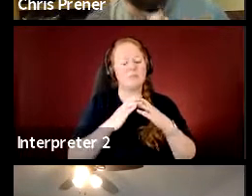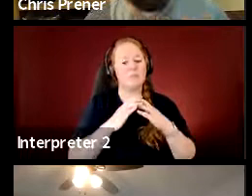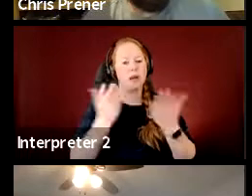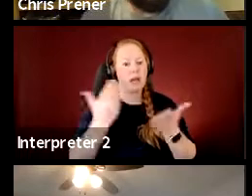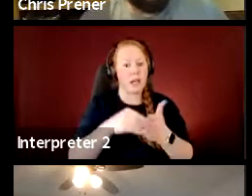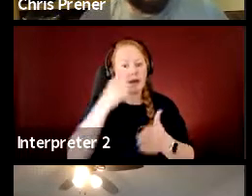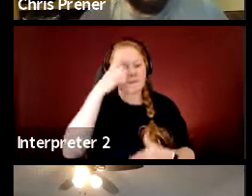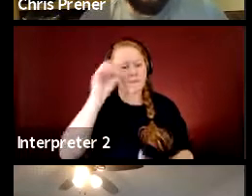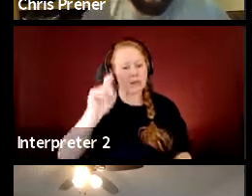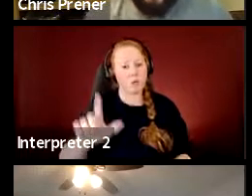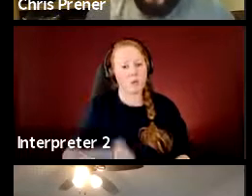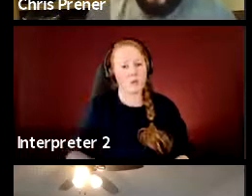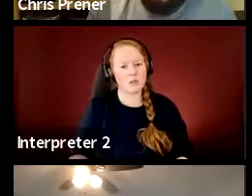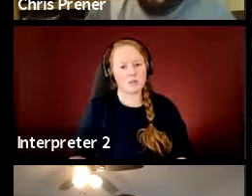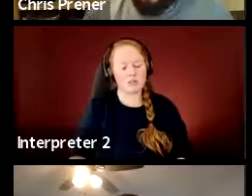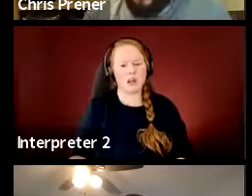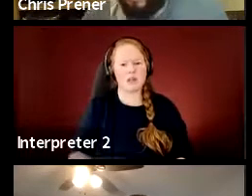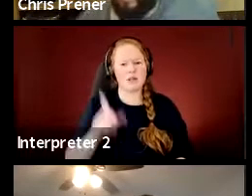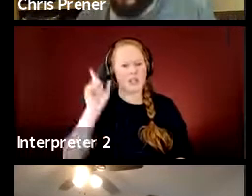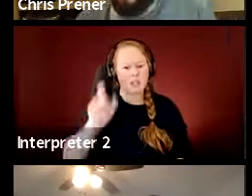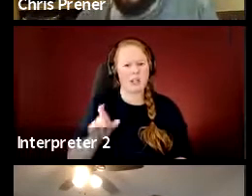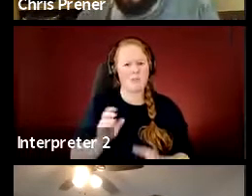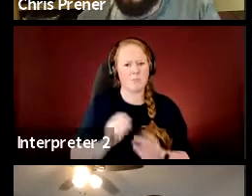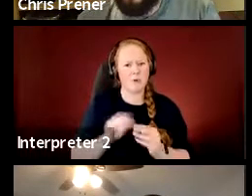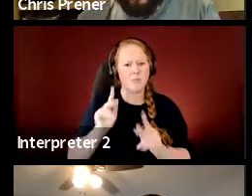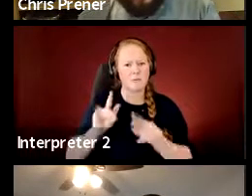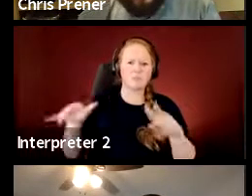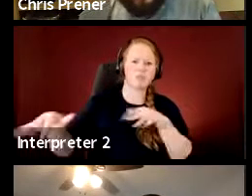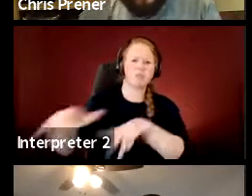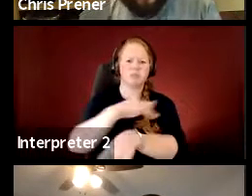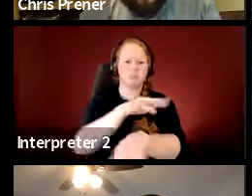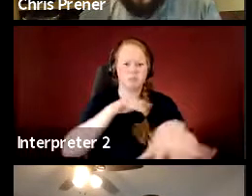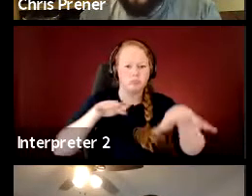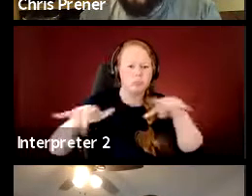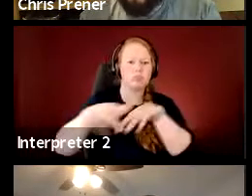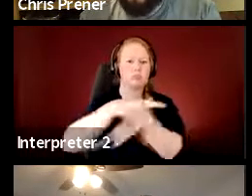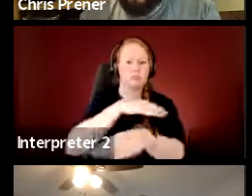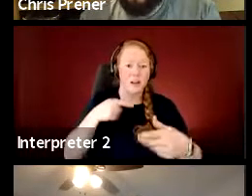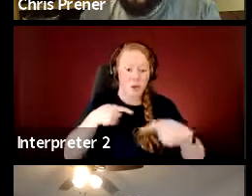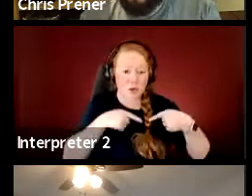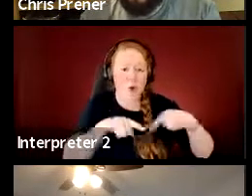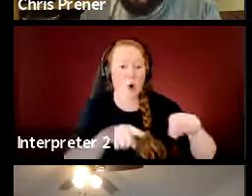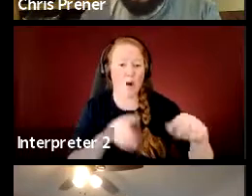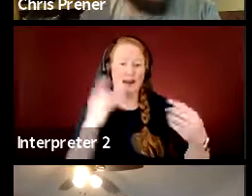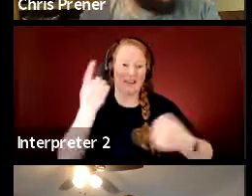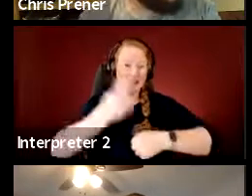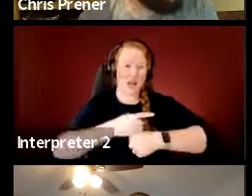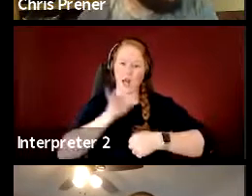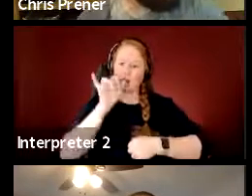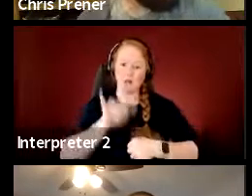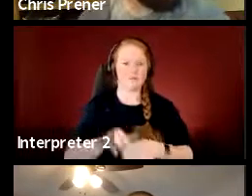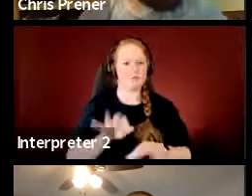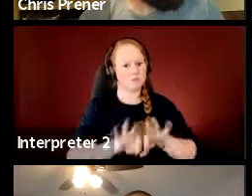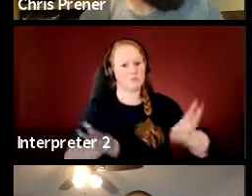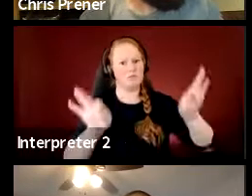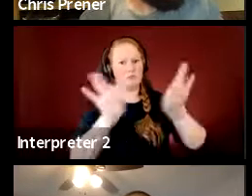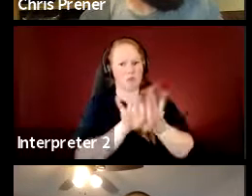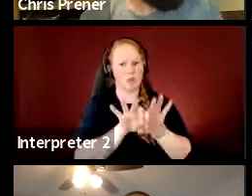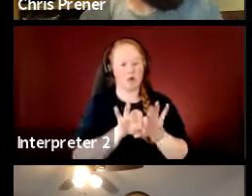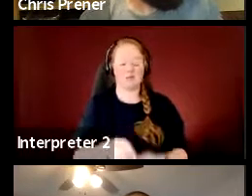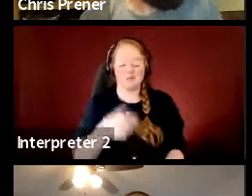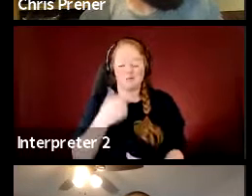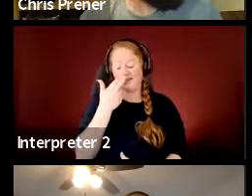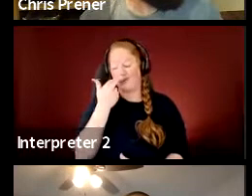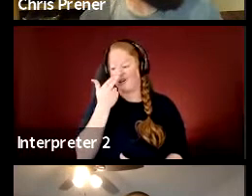say. Foot traffic during the day, during the week is very important. And it was a little funny,